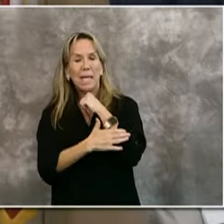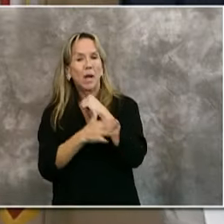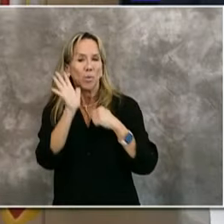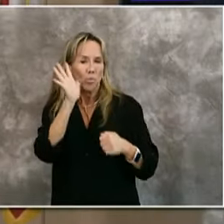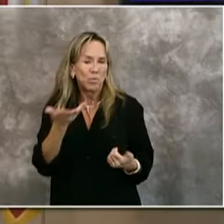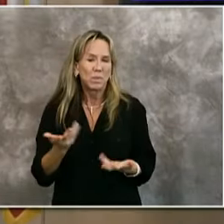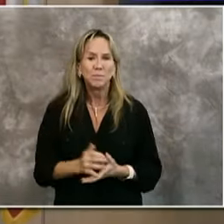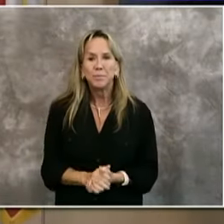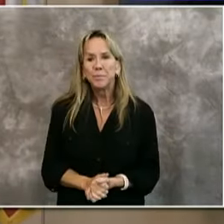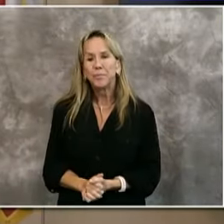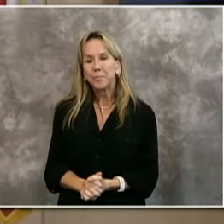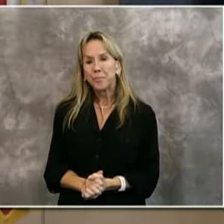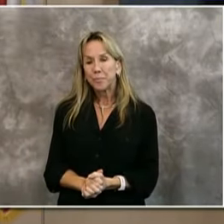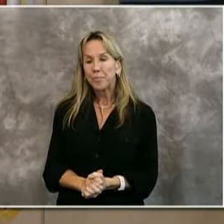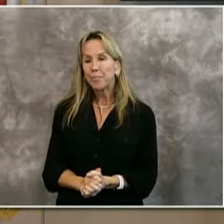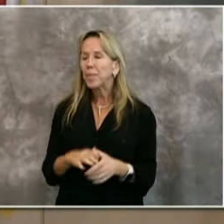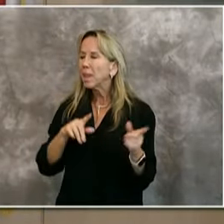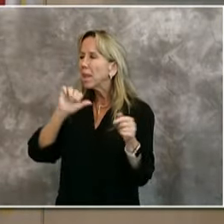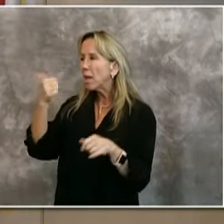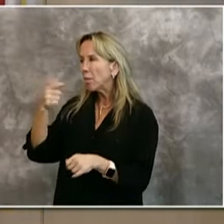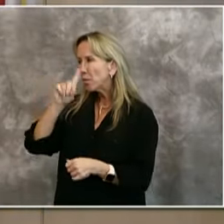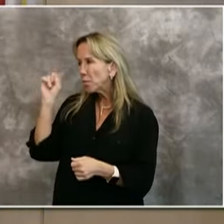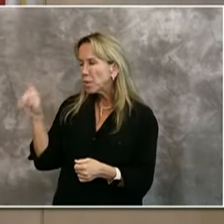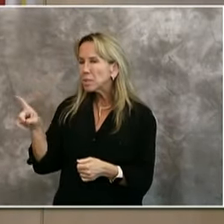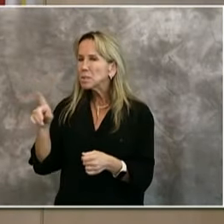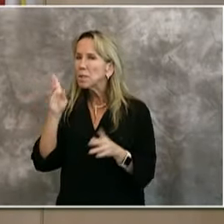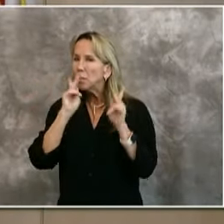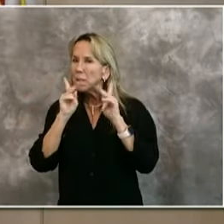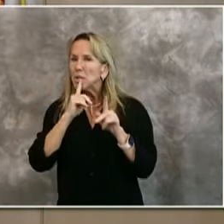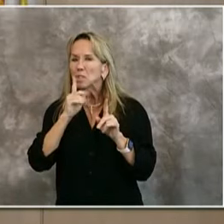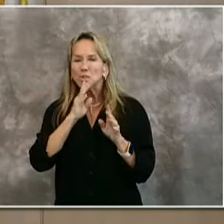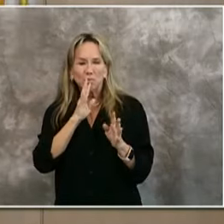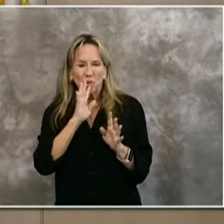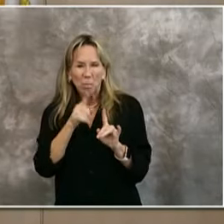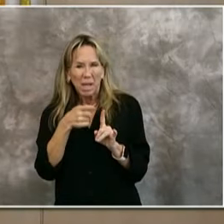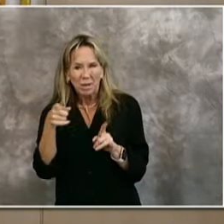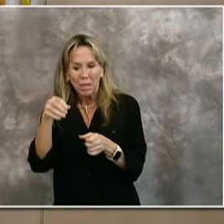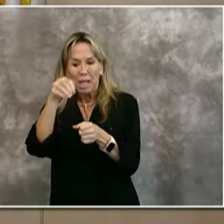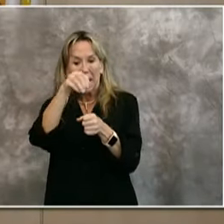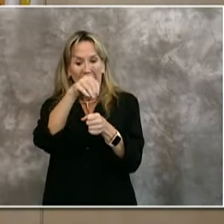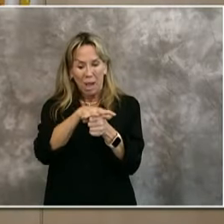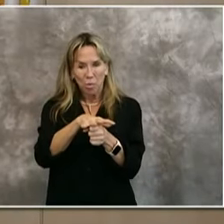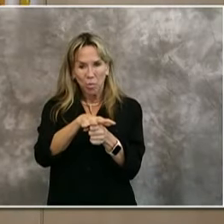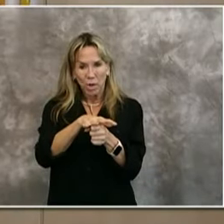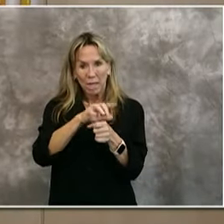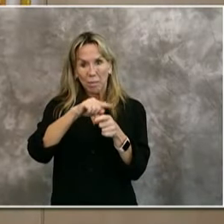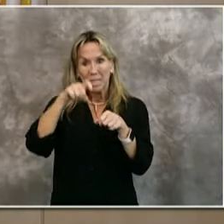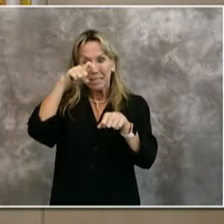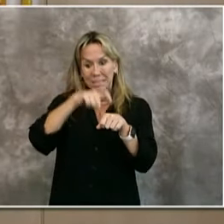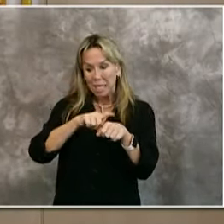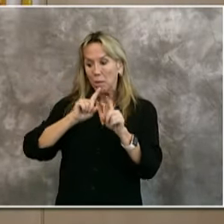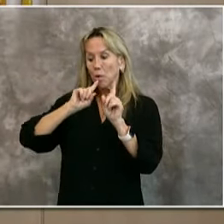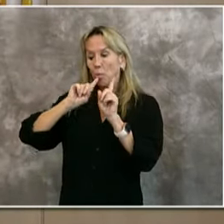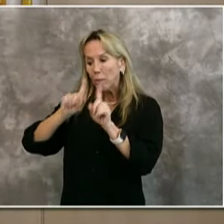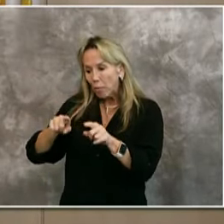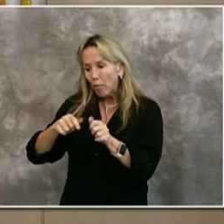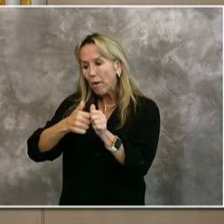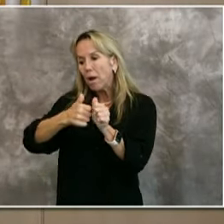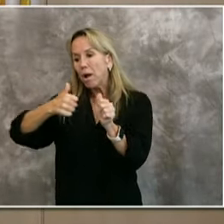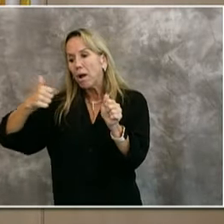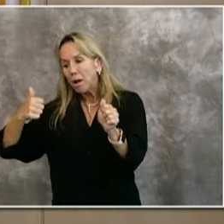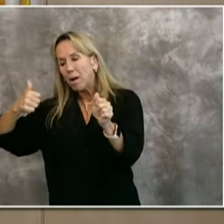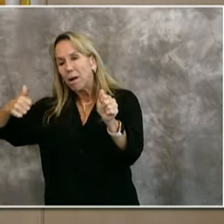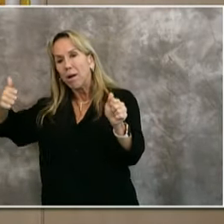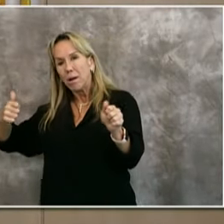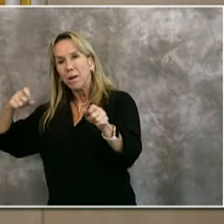Another question. A lot has been said about outbreak lag times. You know, basically the idea